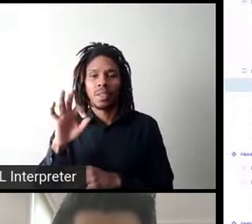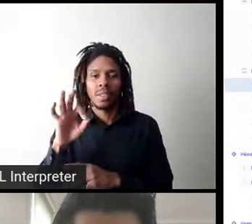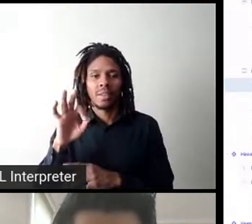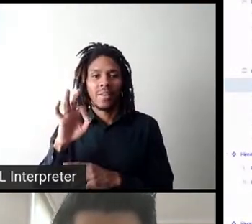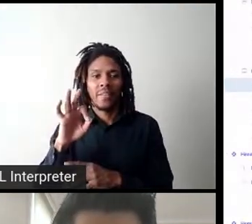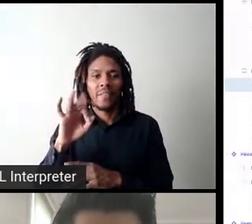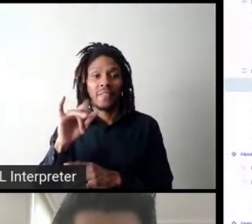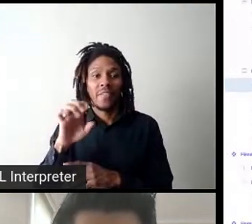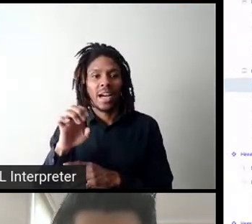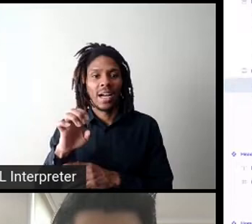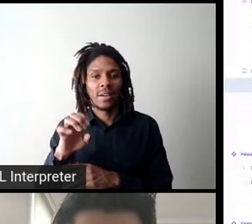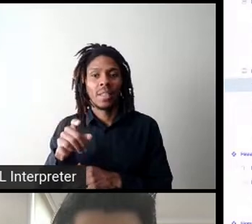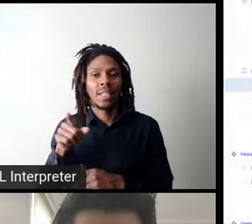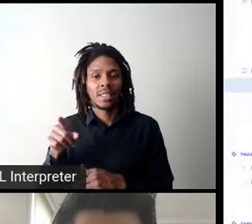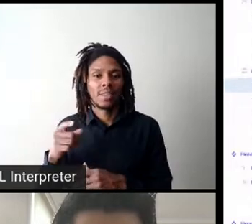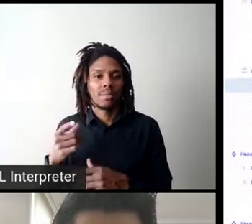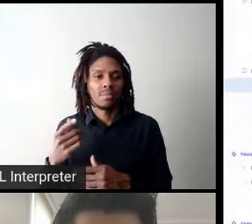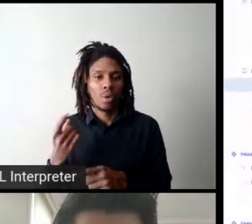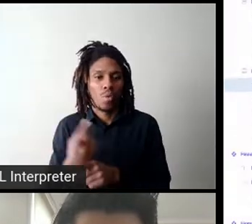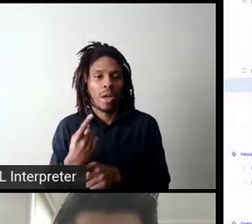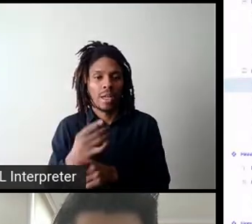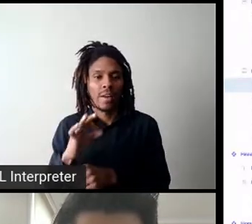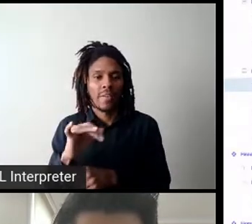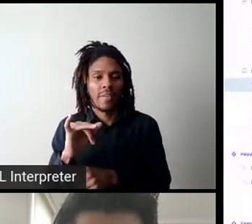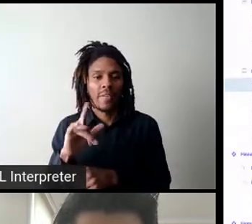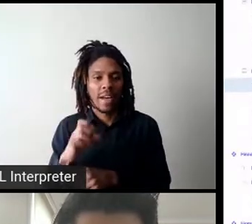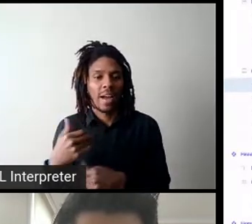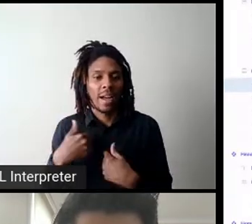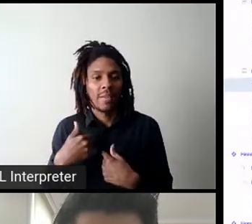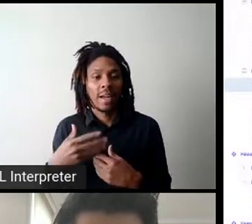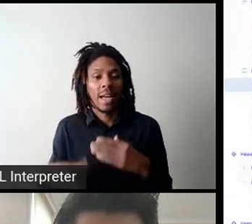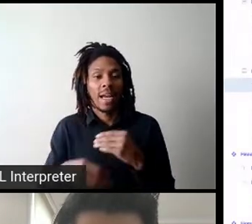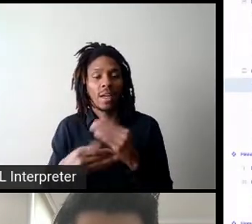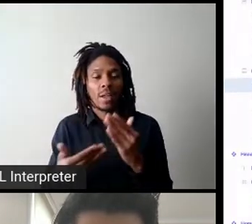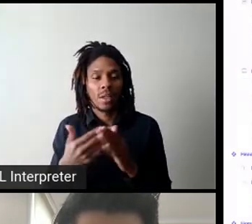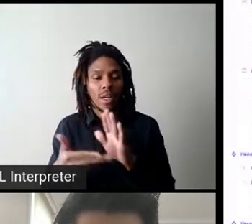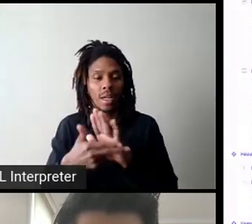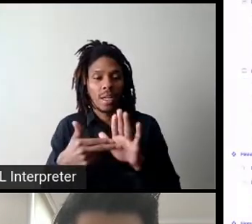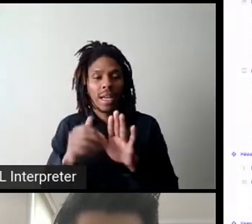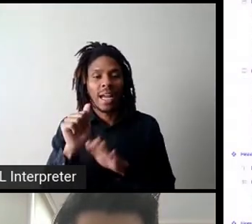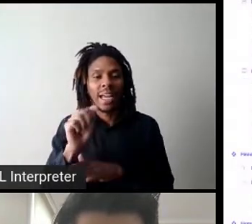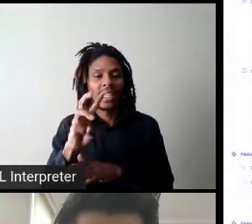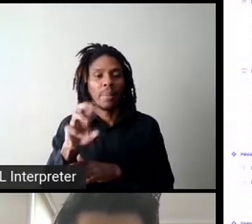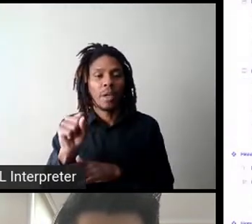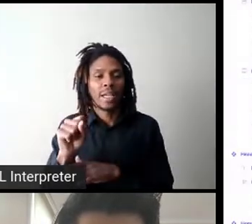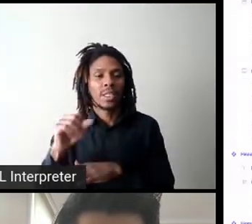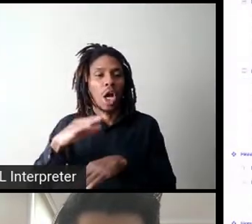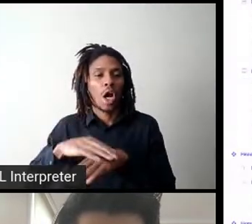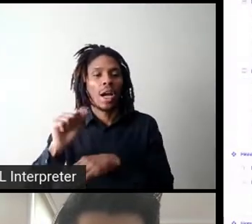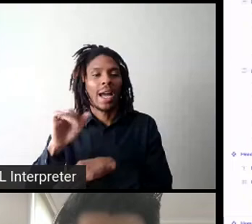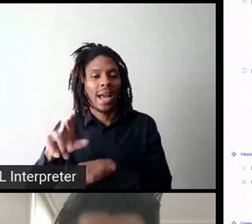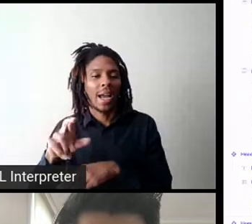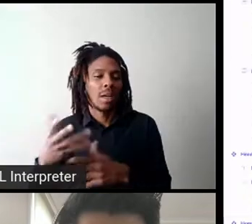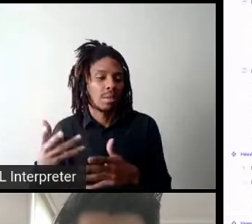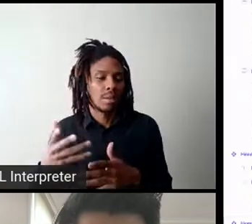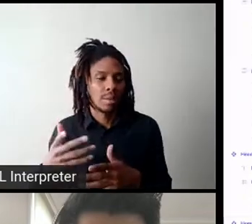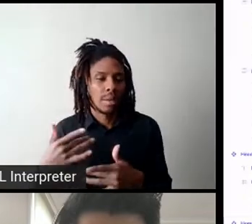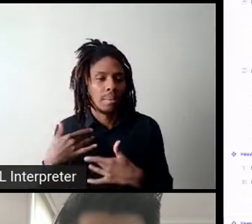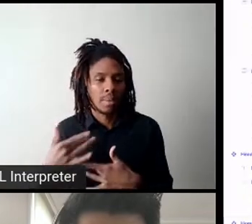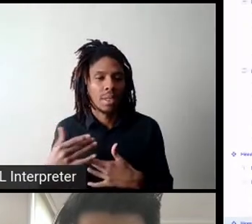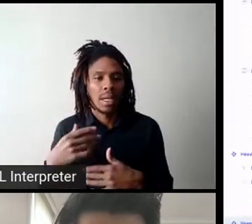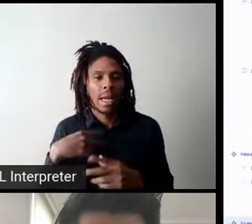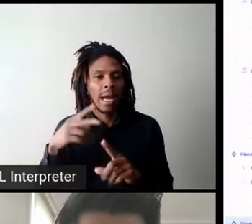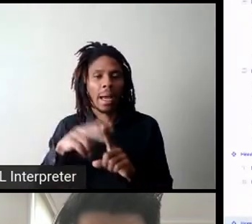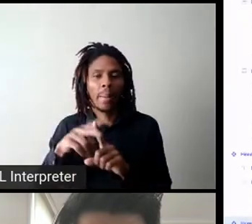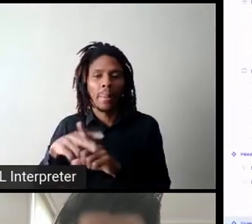just a Figma file that I have. You can, for instance, add a new label in here called AWS On Air and stuff like that, right? I can apply any sort of